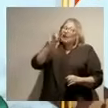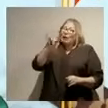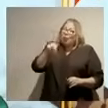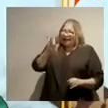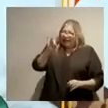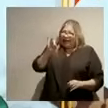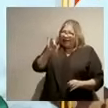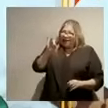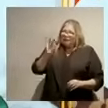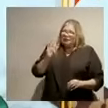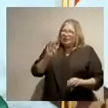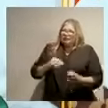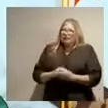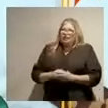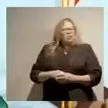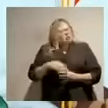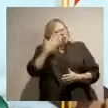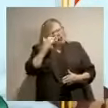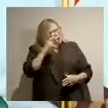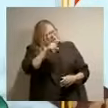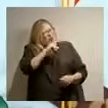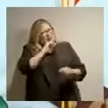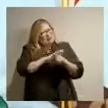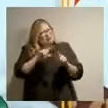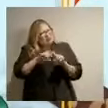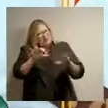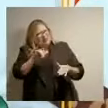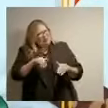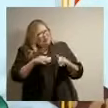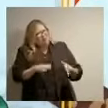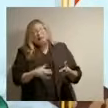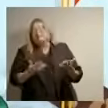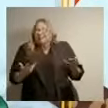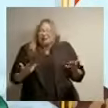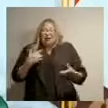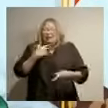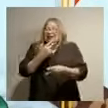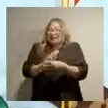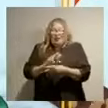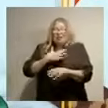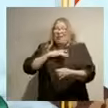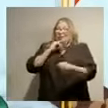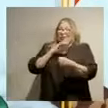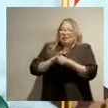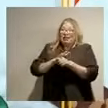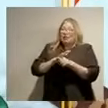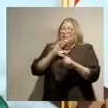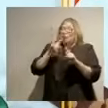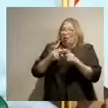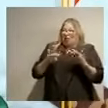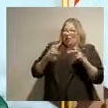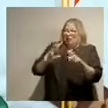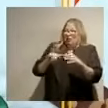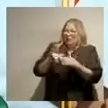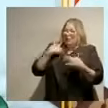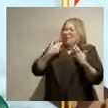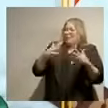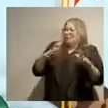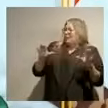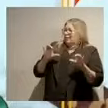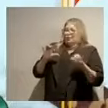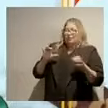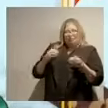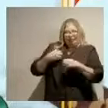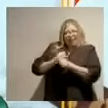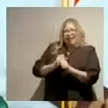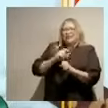Well, why are you committed to doing it that way? Well, because I want to maintain the commitments in terms of the investments we've made, which I think are incredibly important. I don't want to